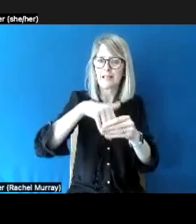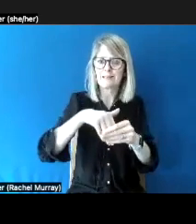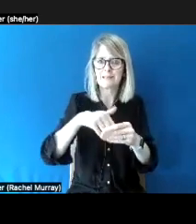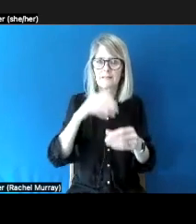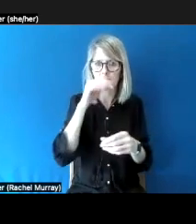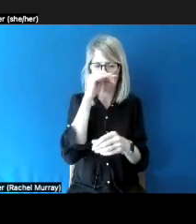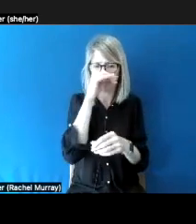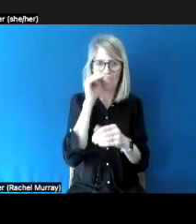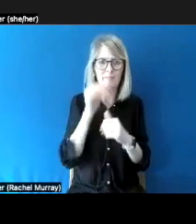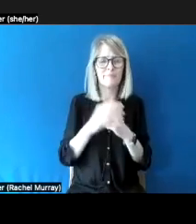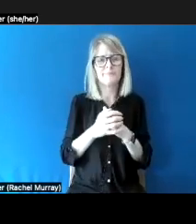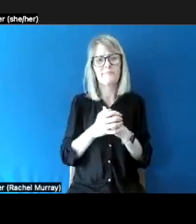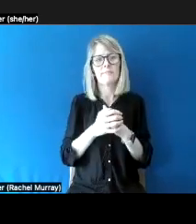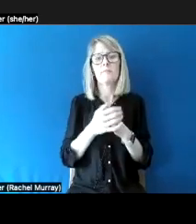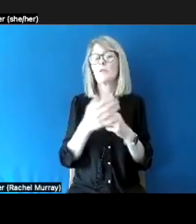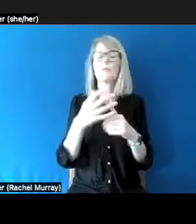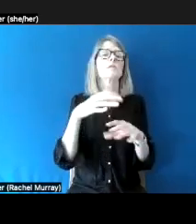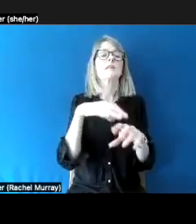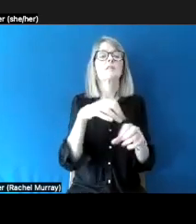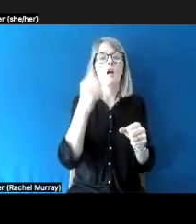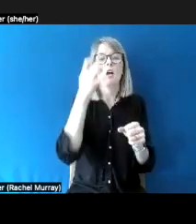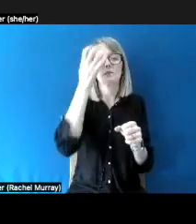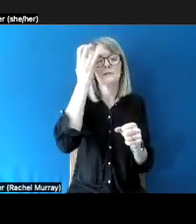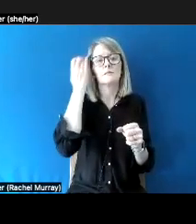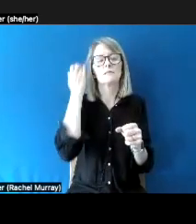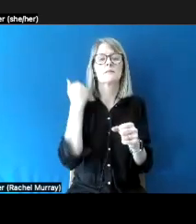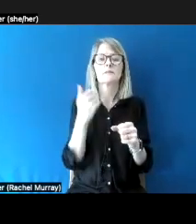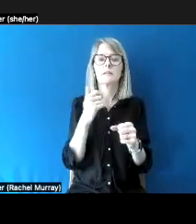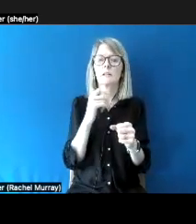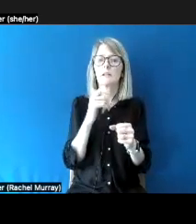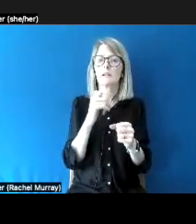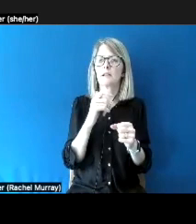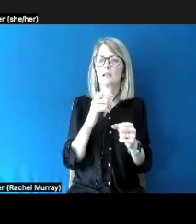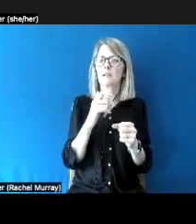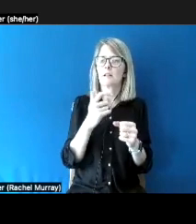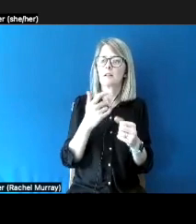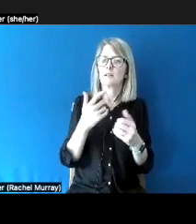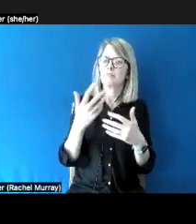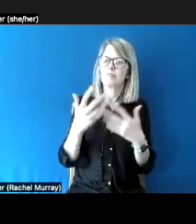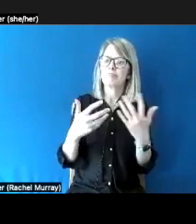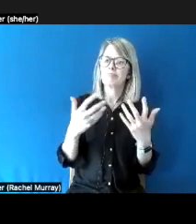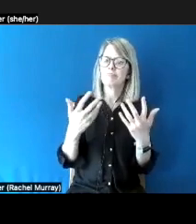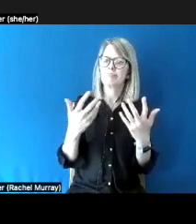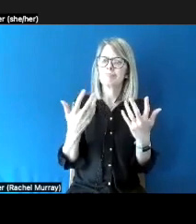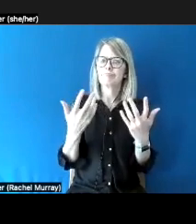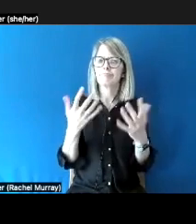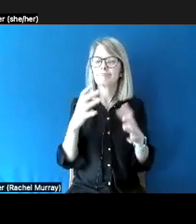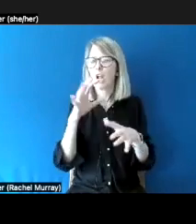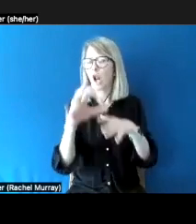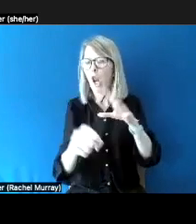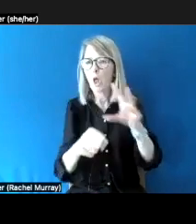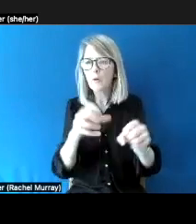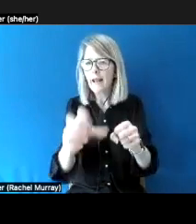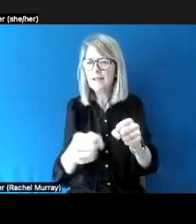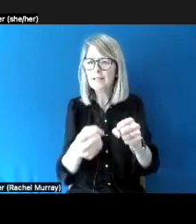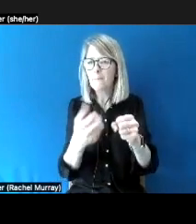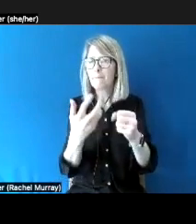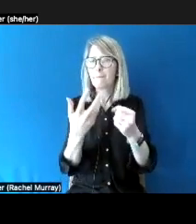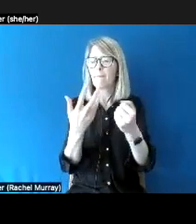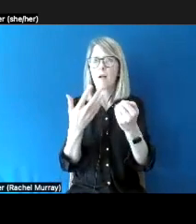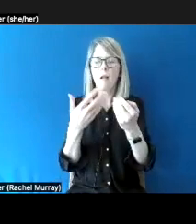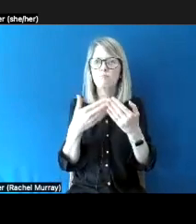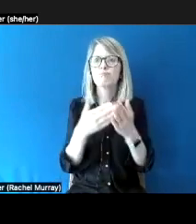So to begin with, I think just to colonialism itself is a very